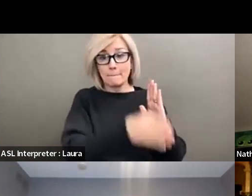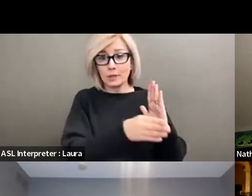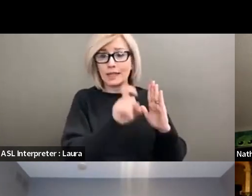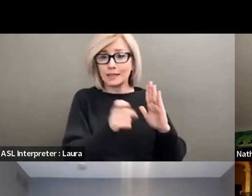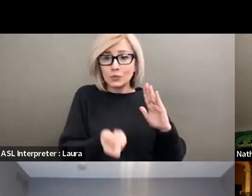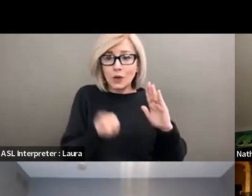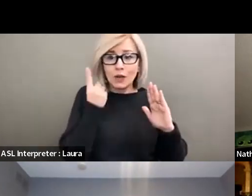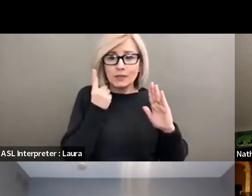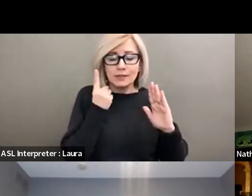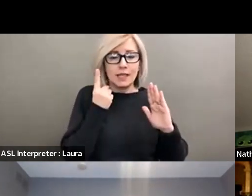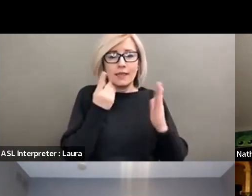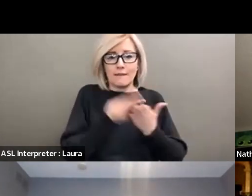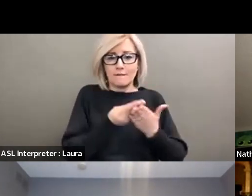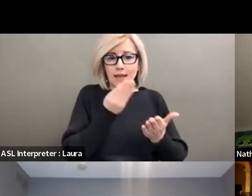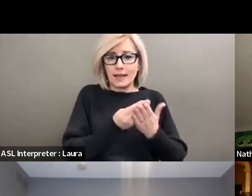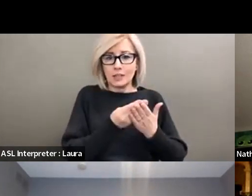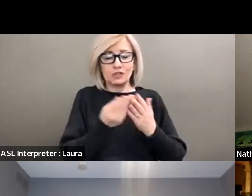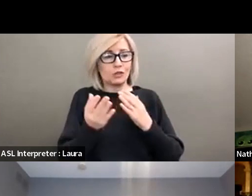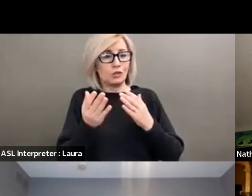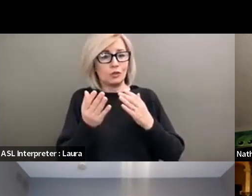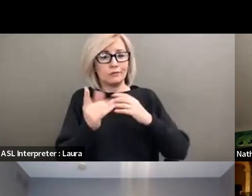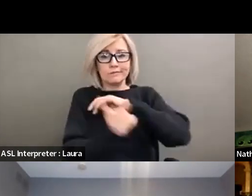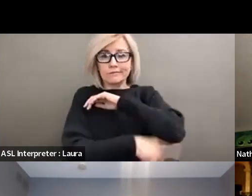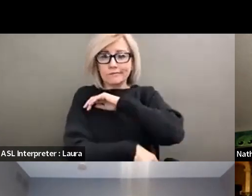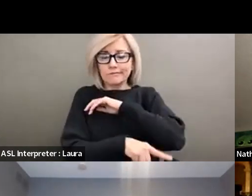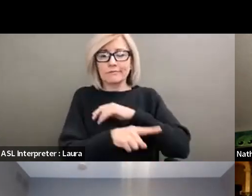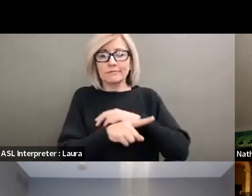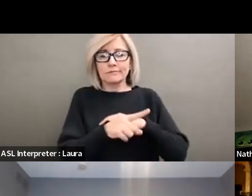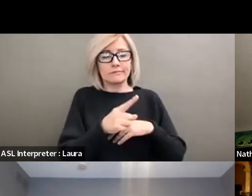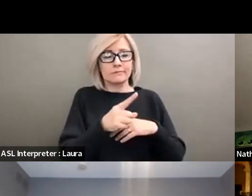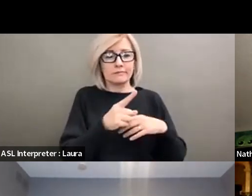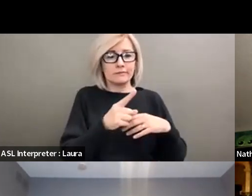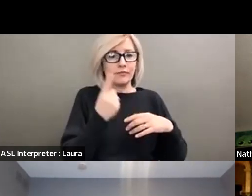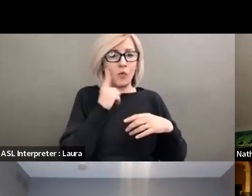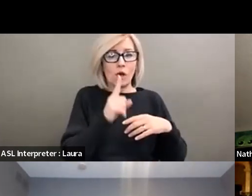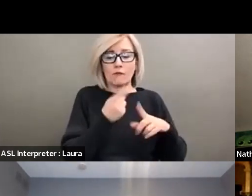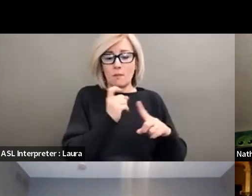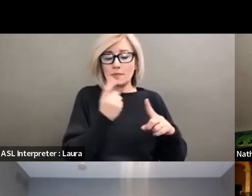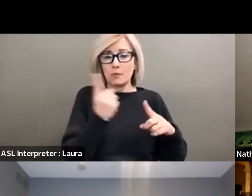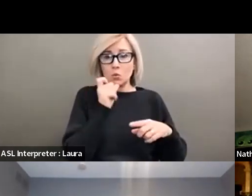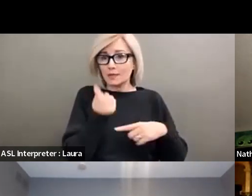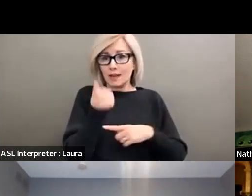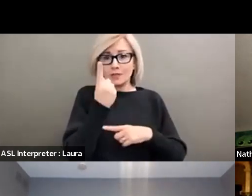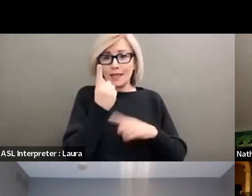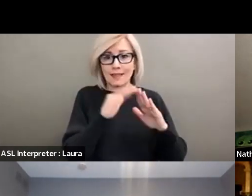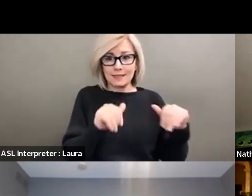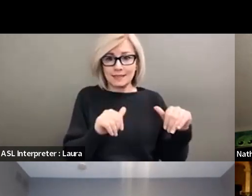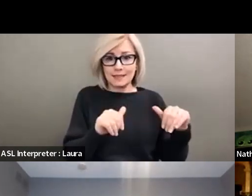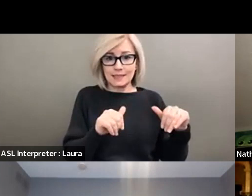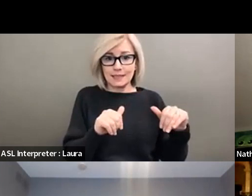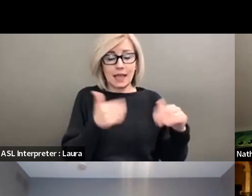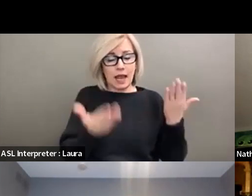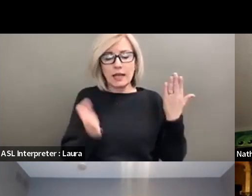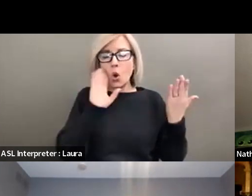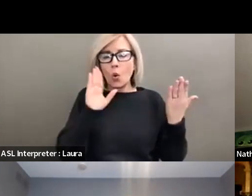understand the financial repercussions that could come from somebody that doesn't understand the system. And I'm probably preaching to